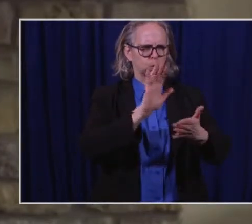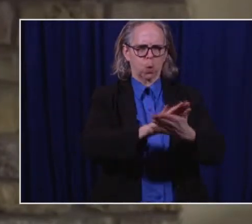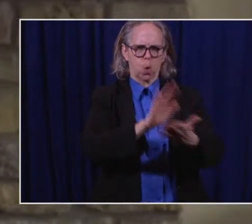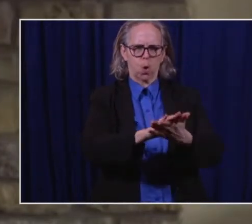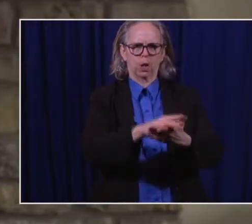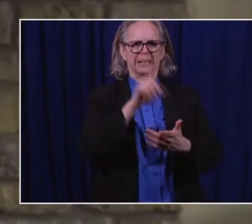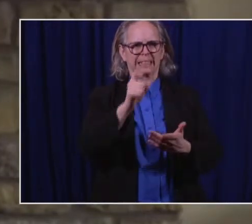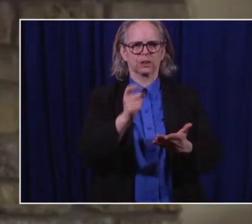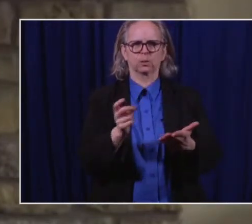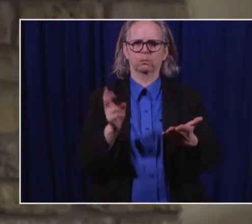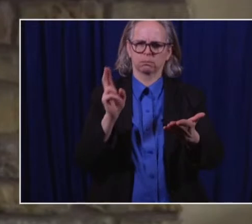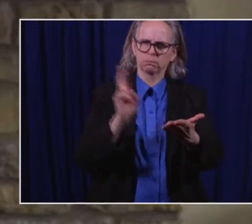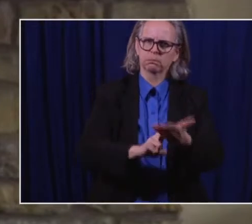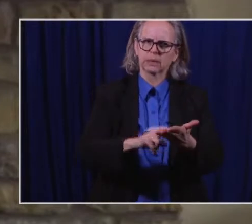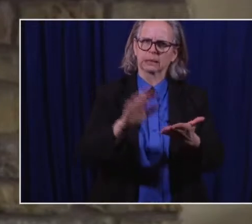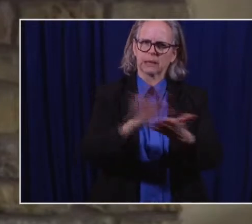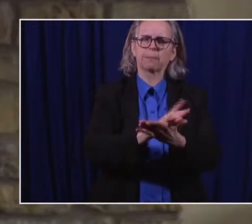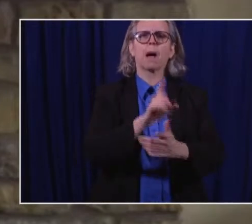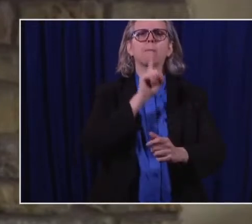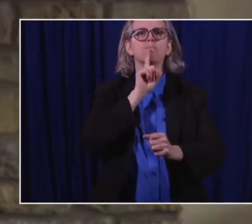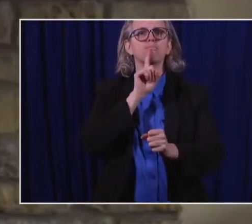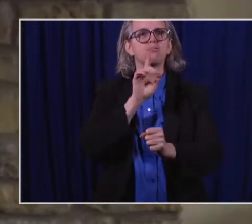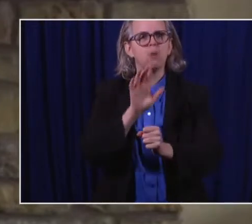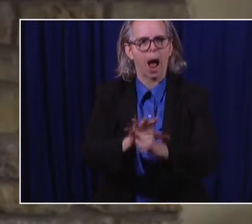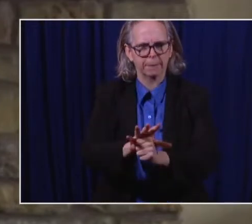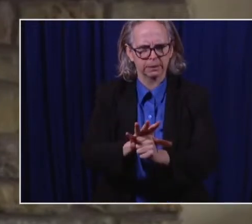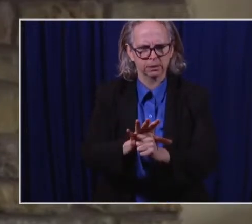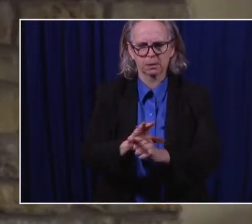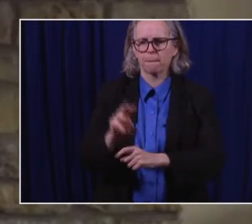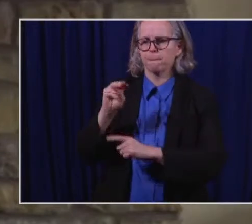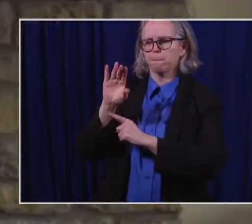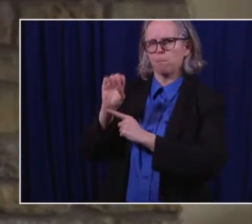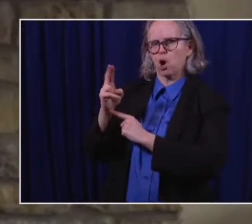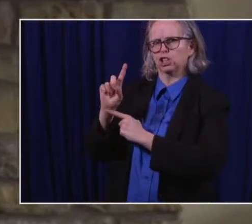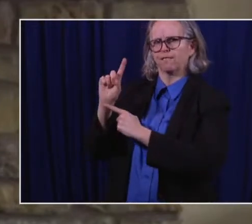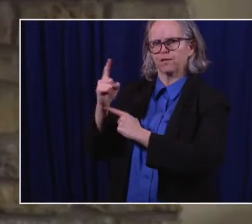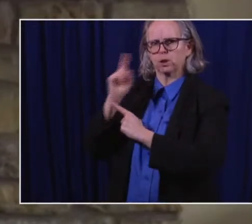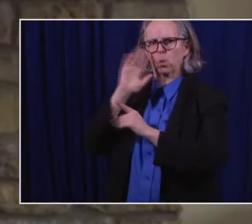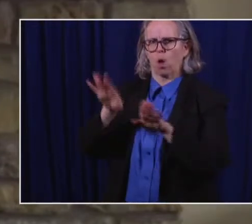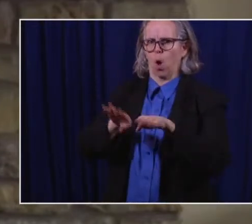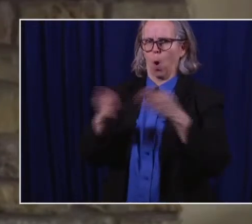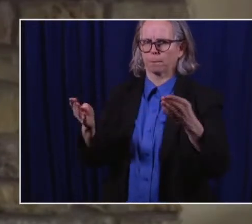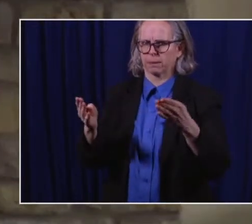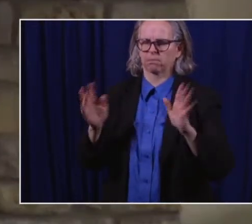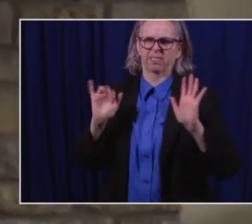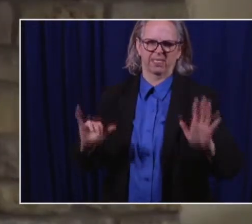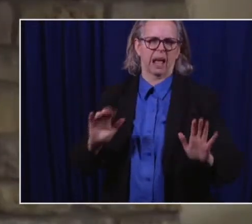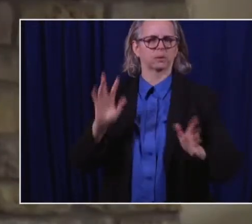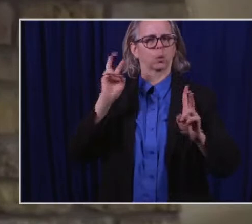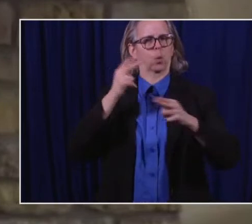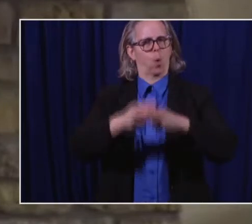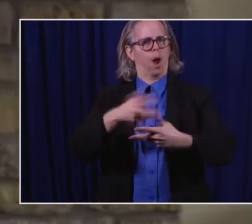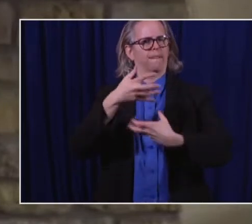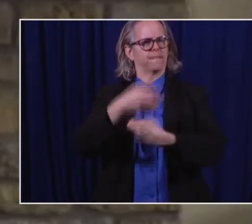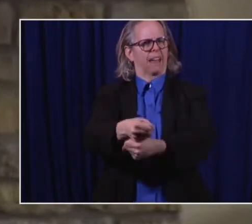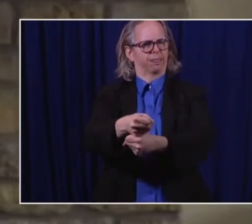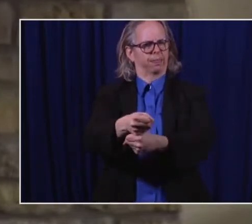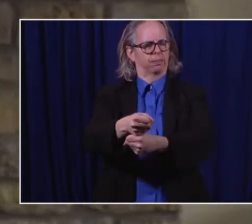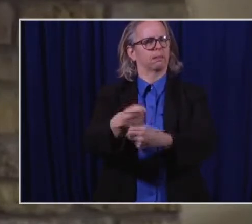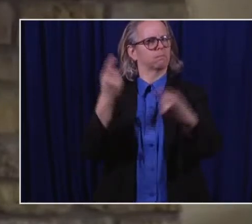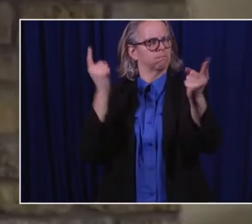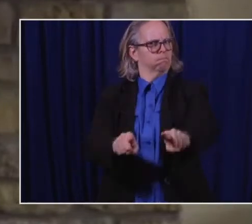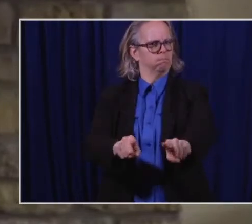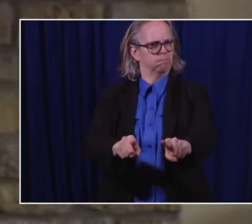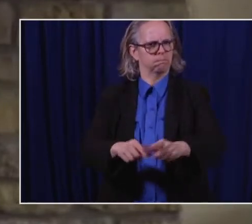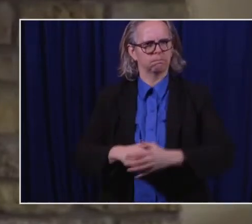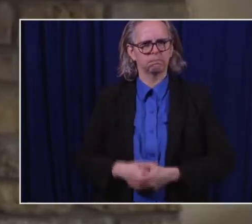They're already in. Other ones are going back. Some are hybrid. So, we've given some leeway in regard